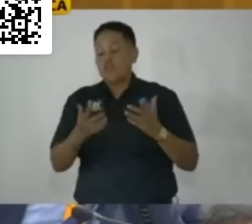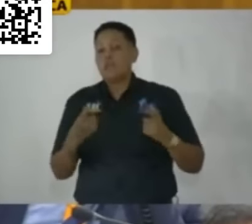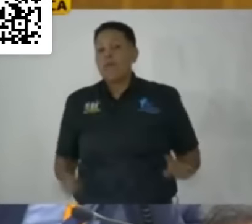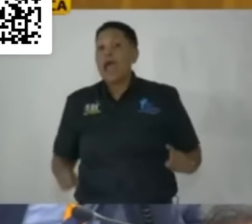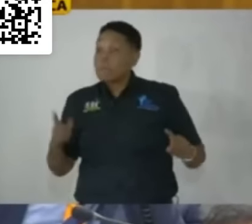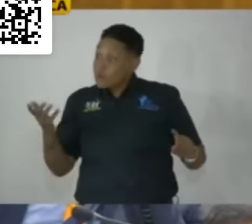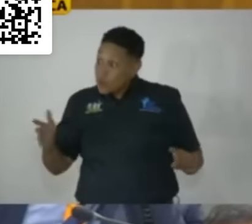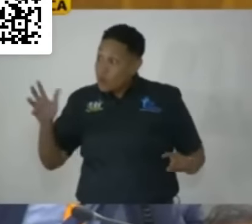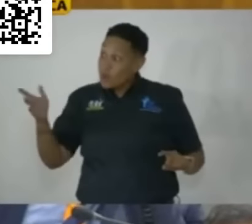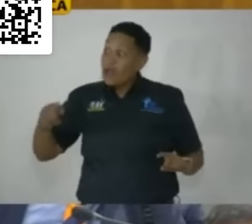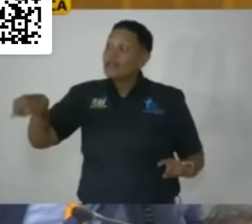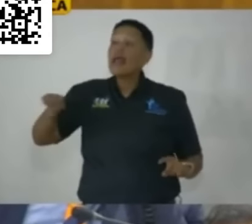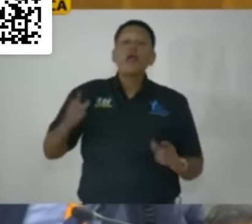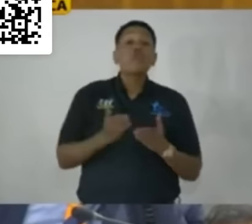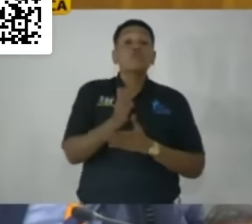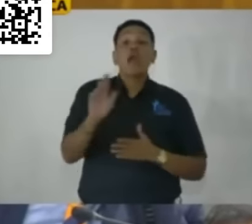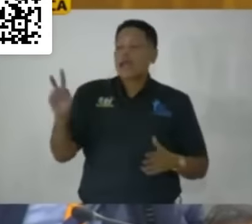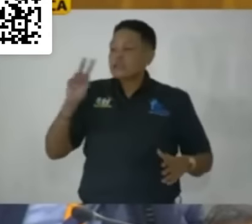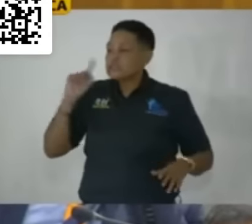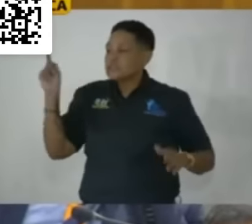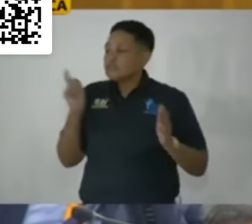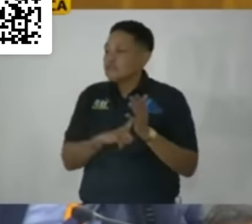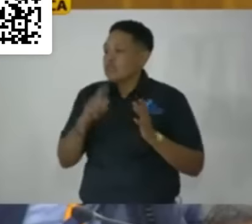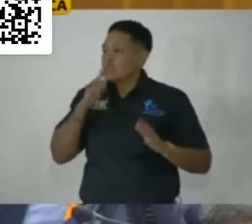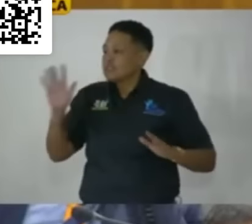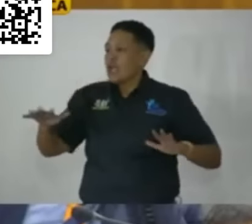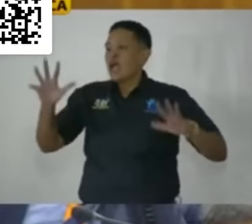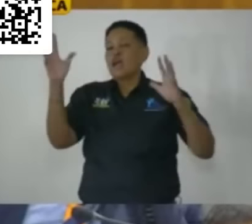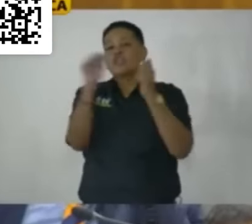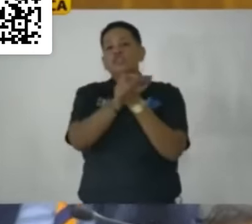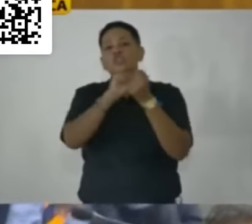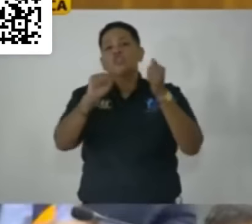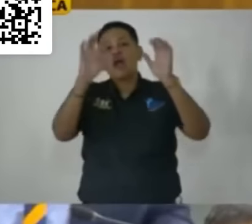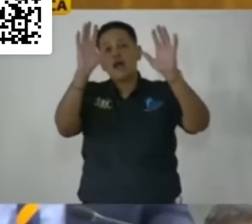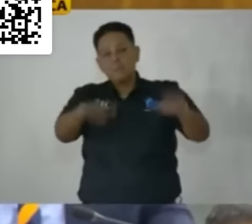so that their rights are not trampled upon.